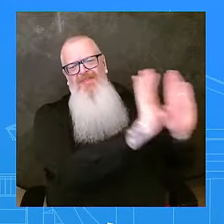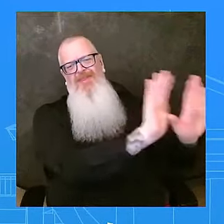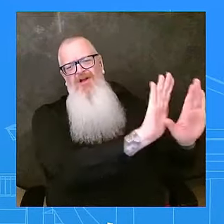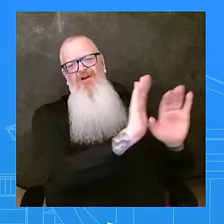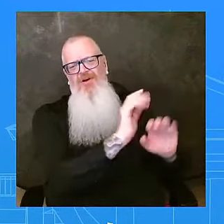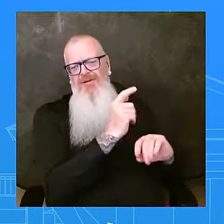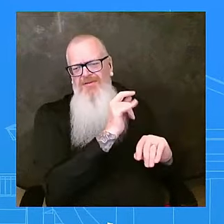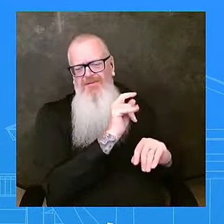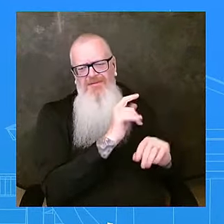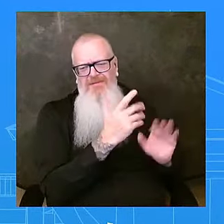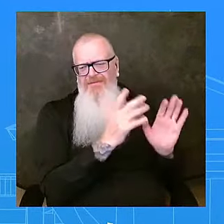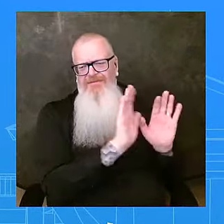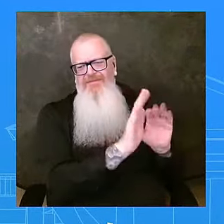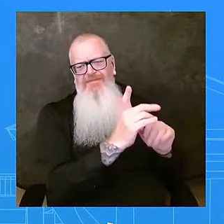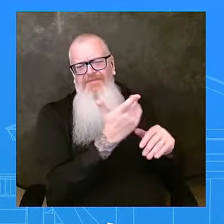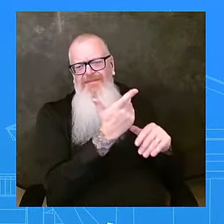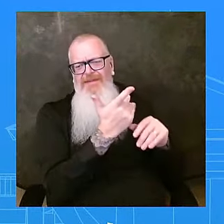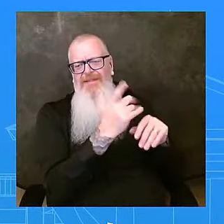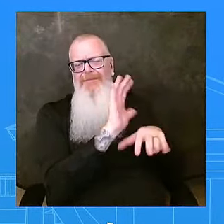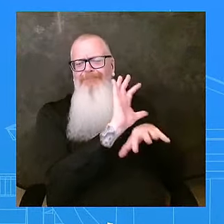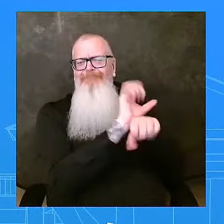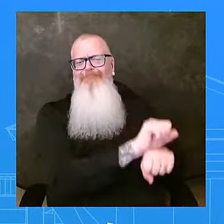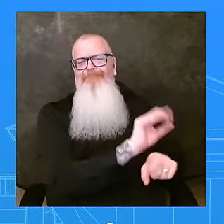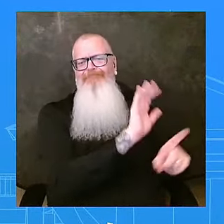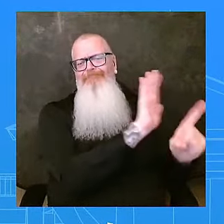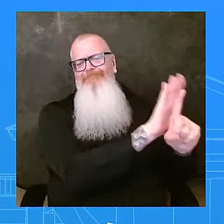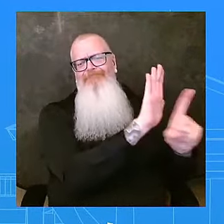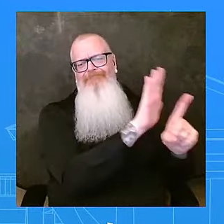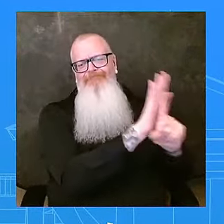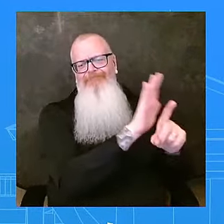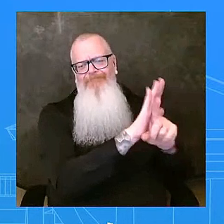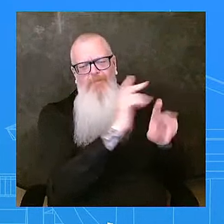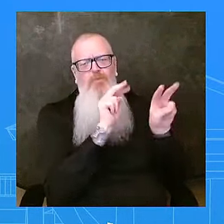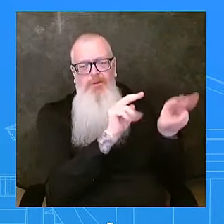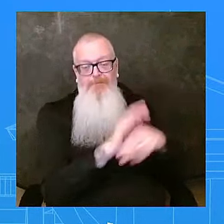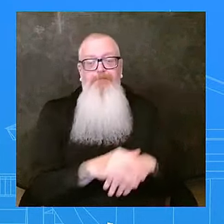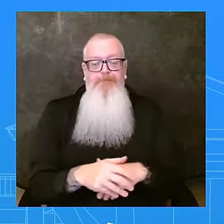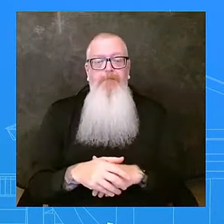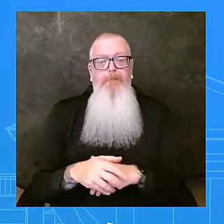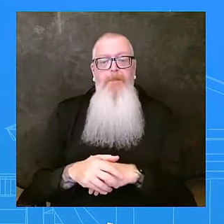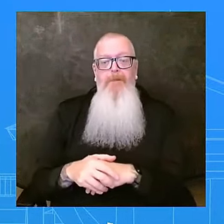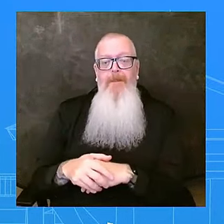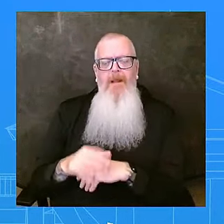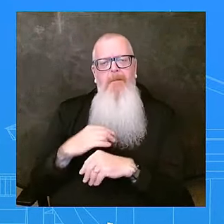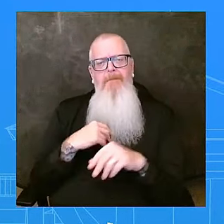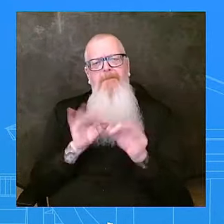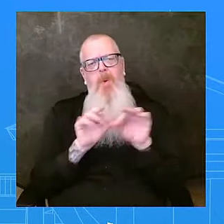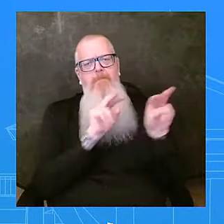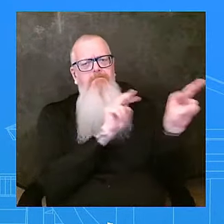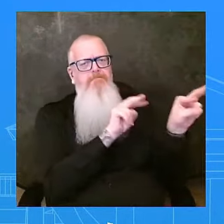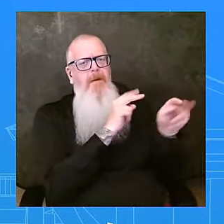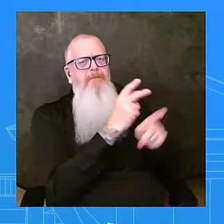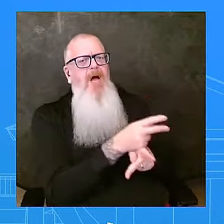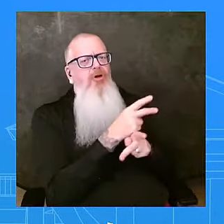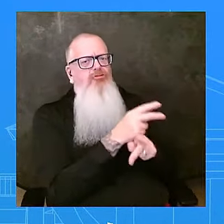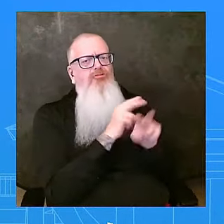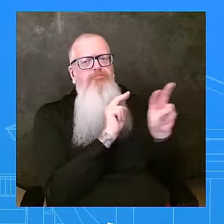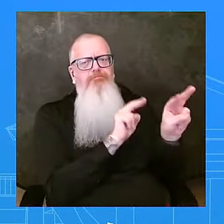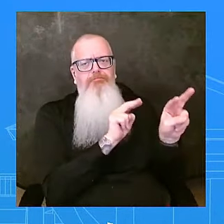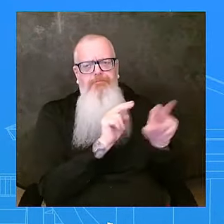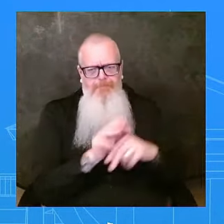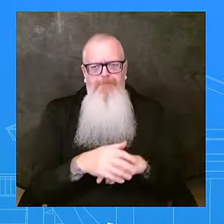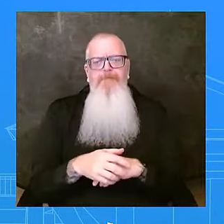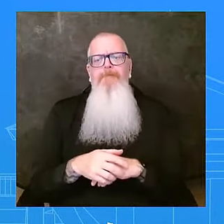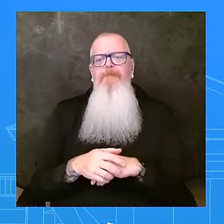their regimen. So we'll watch it and monitor. But there's